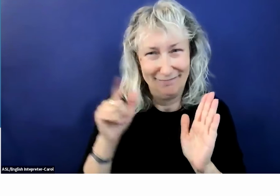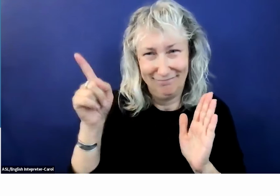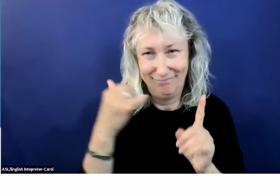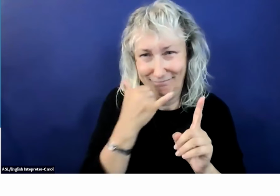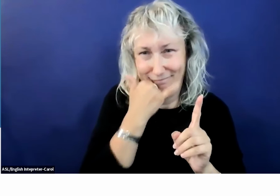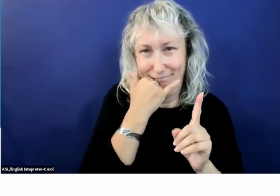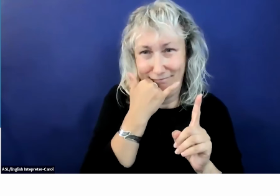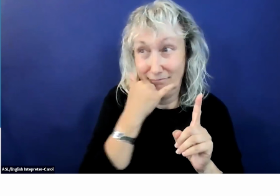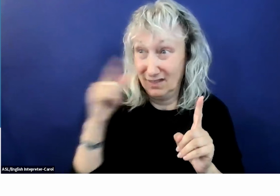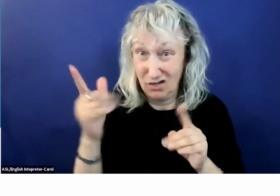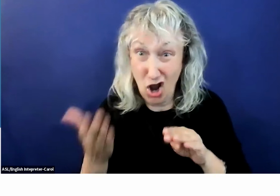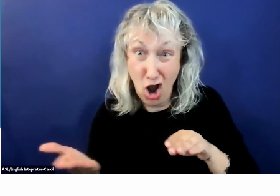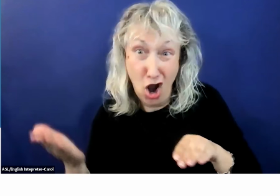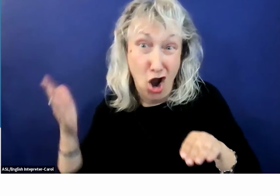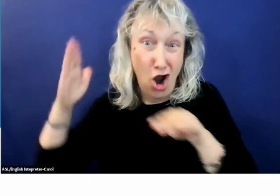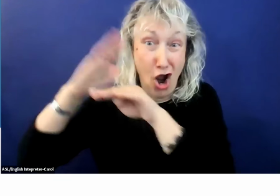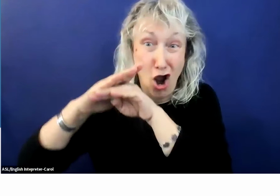excessive price,